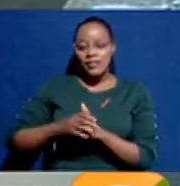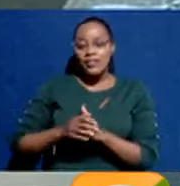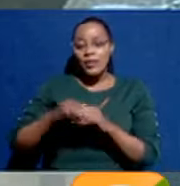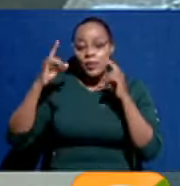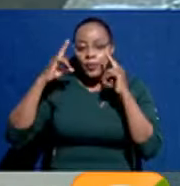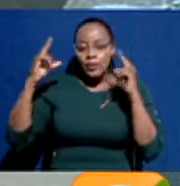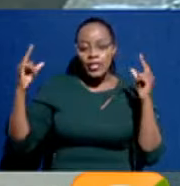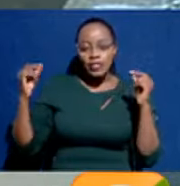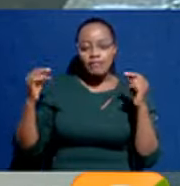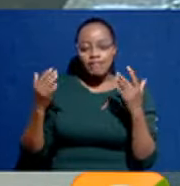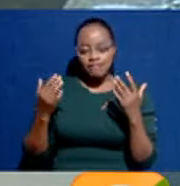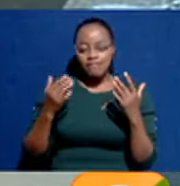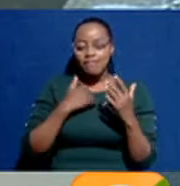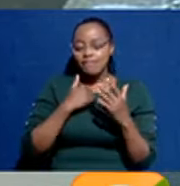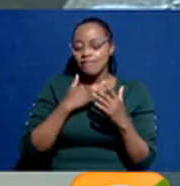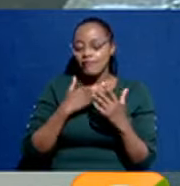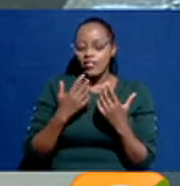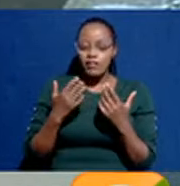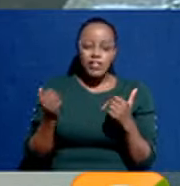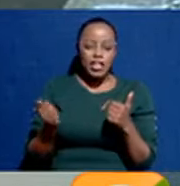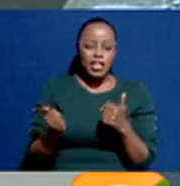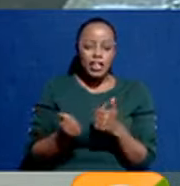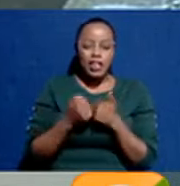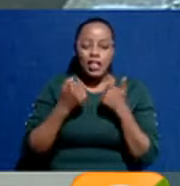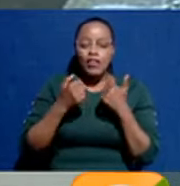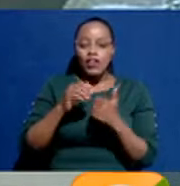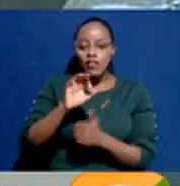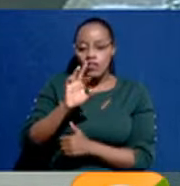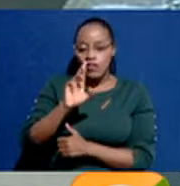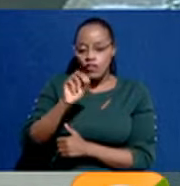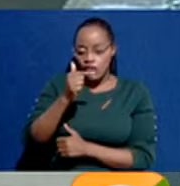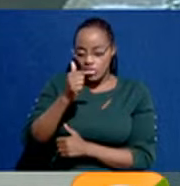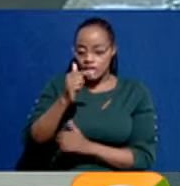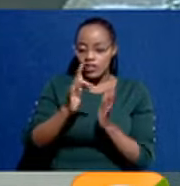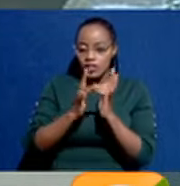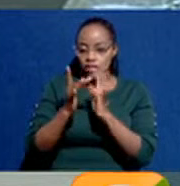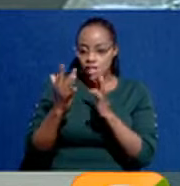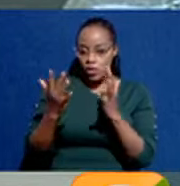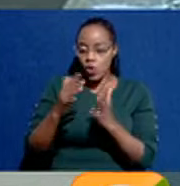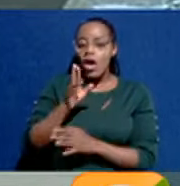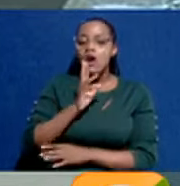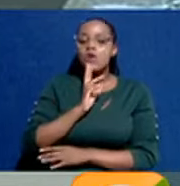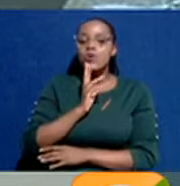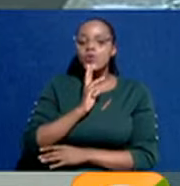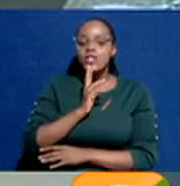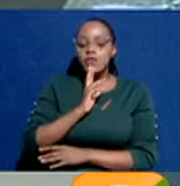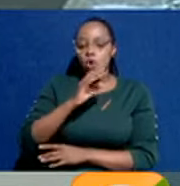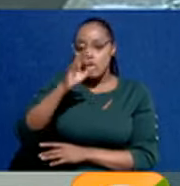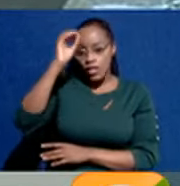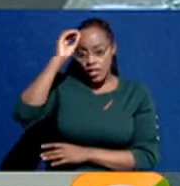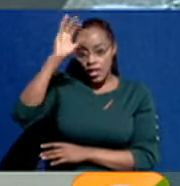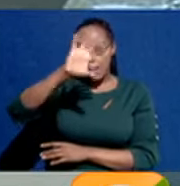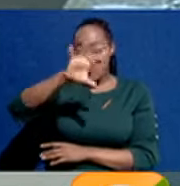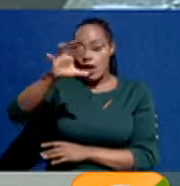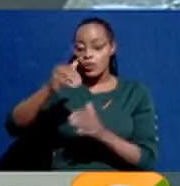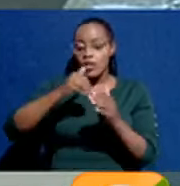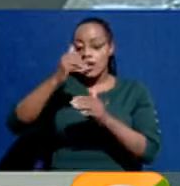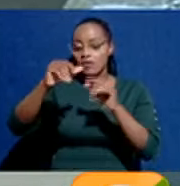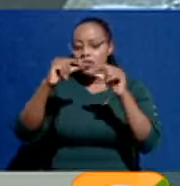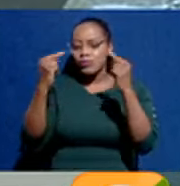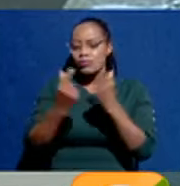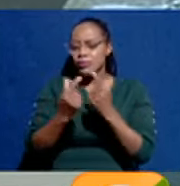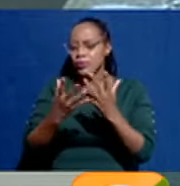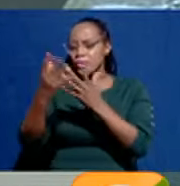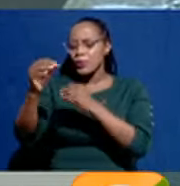A wedding ceremony turned tragic at Fort Jesus Village in Ruiru, Kiambu County, after a group that had gone